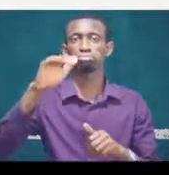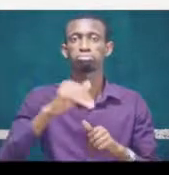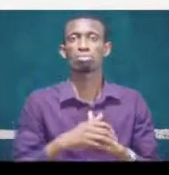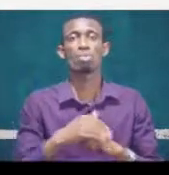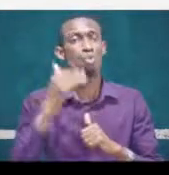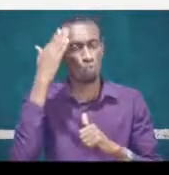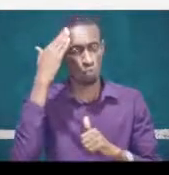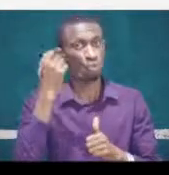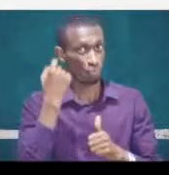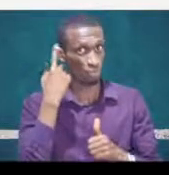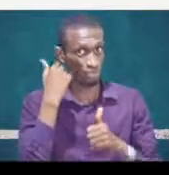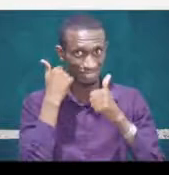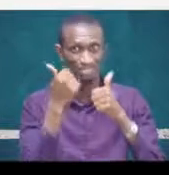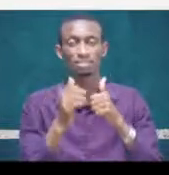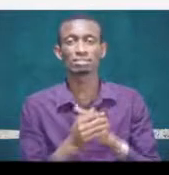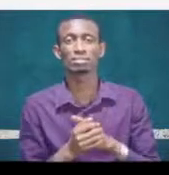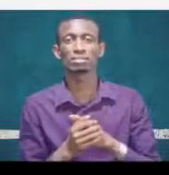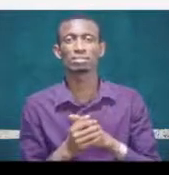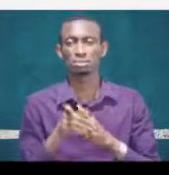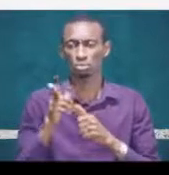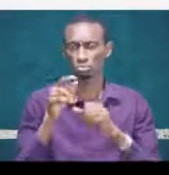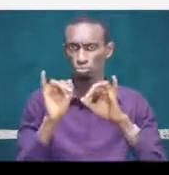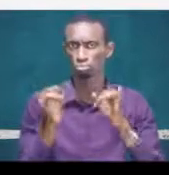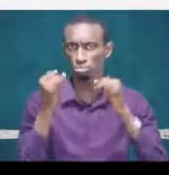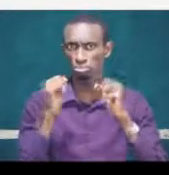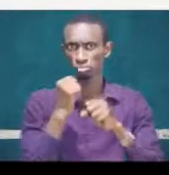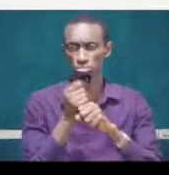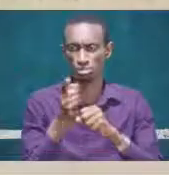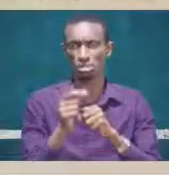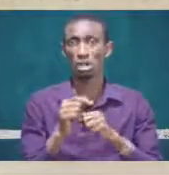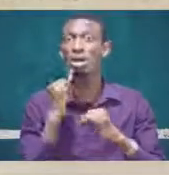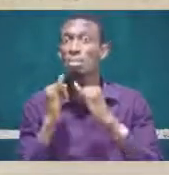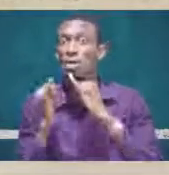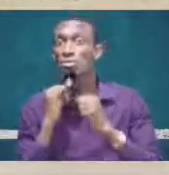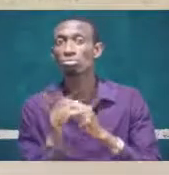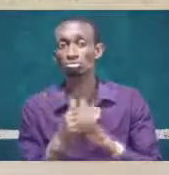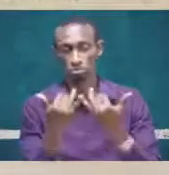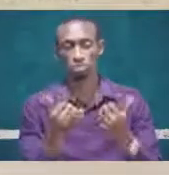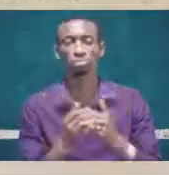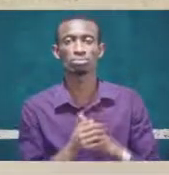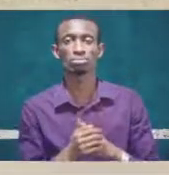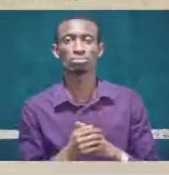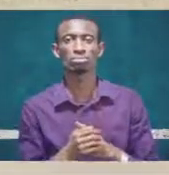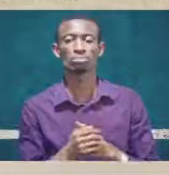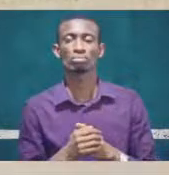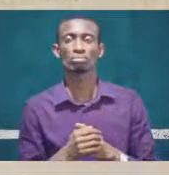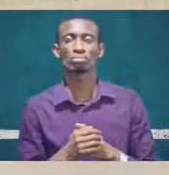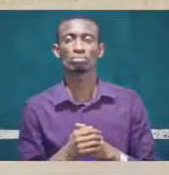understanding of what actually goes on when we try to distort the information. Now,